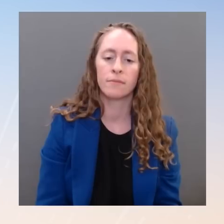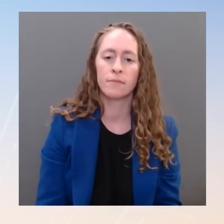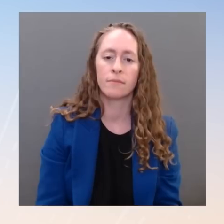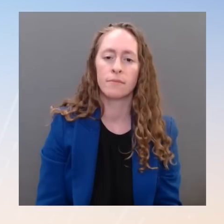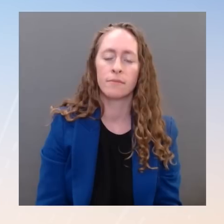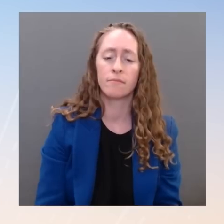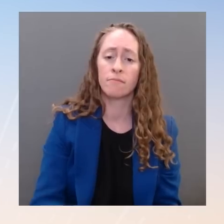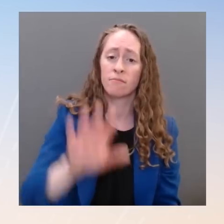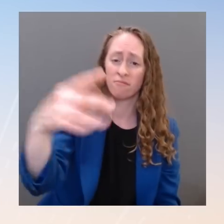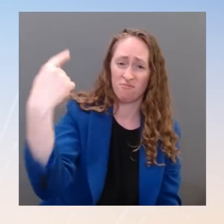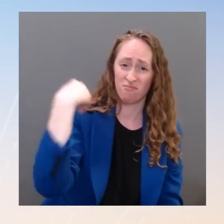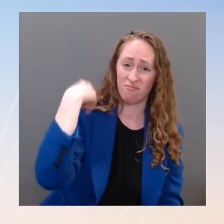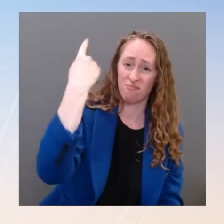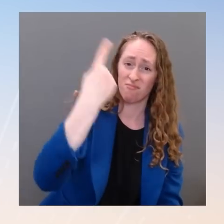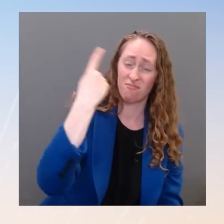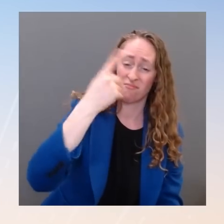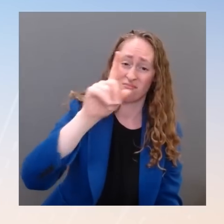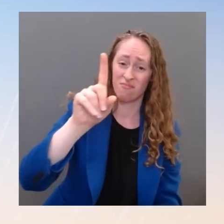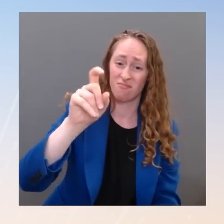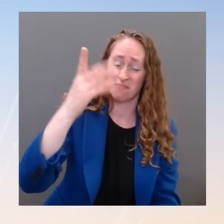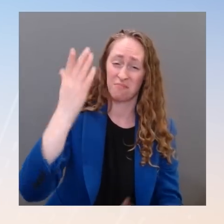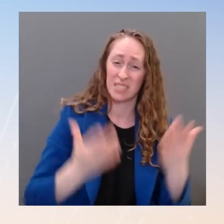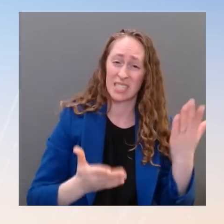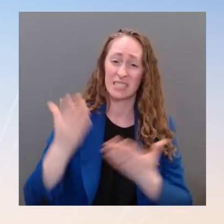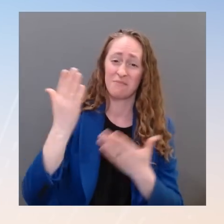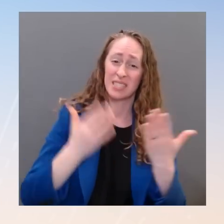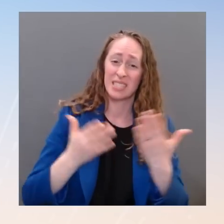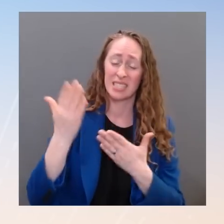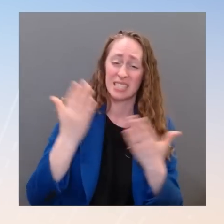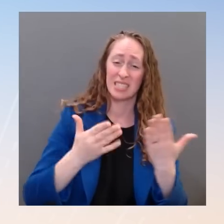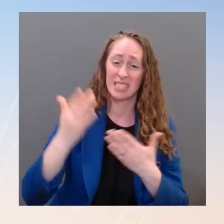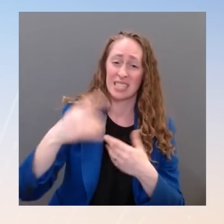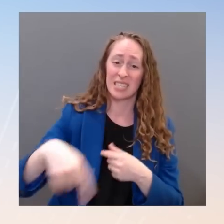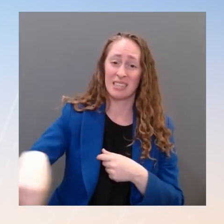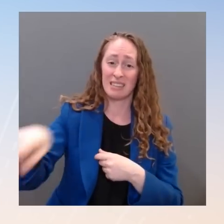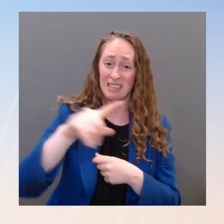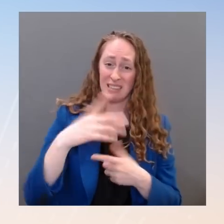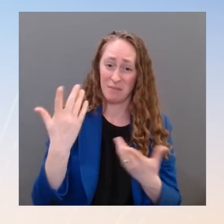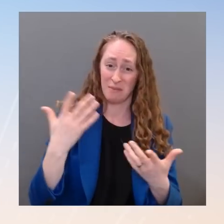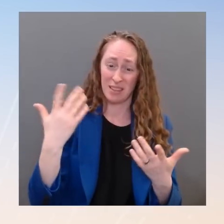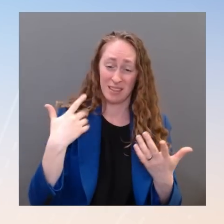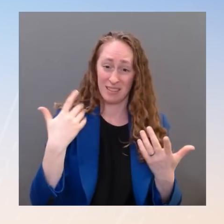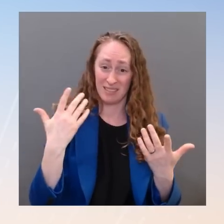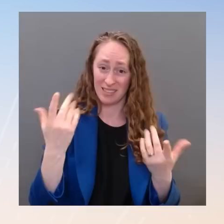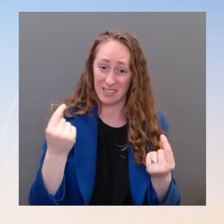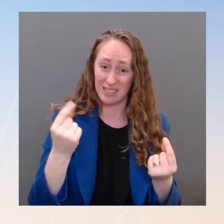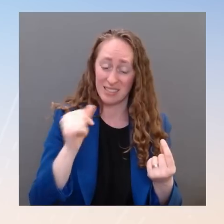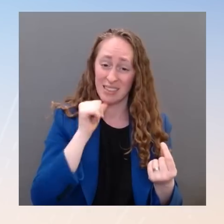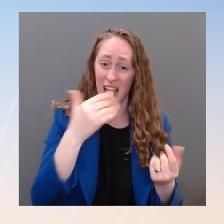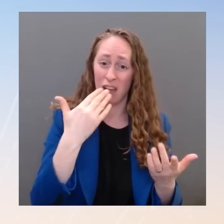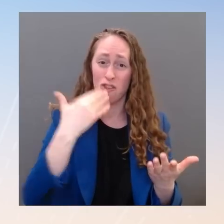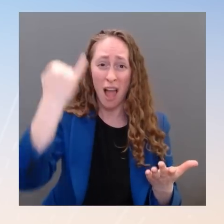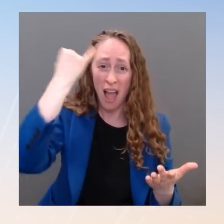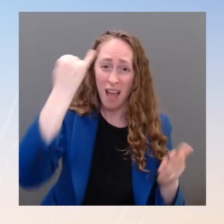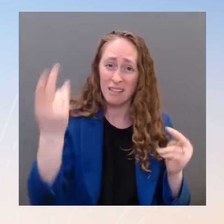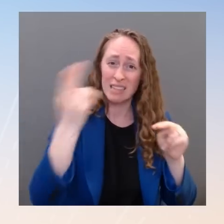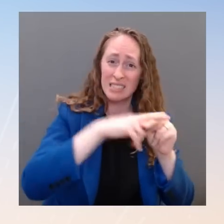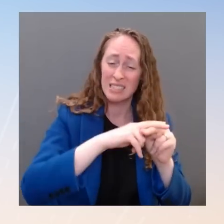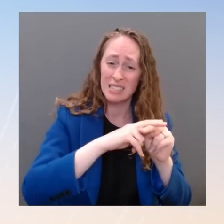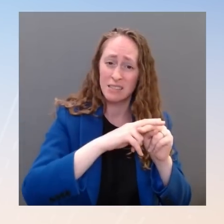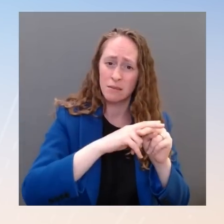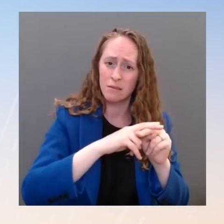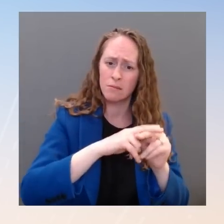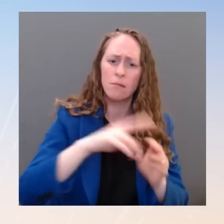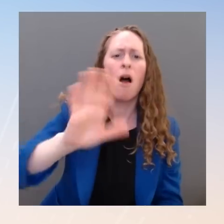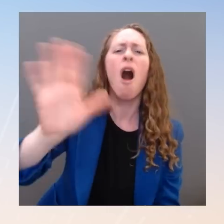support the intention or stated intention of the independent Federal Reserve to recalibrate, and we support that effort. I noted a lot